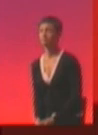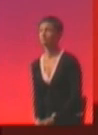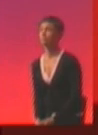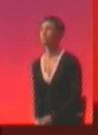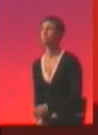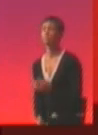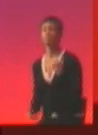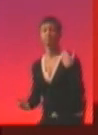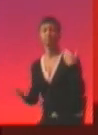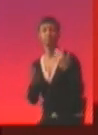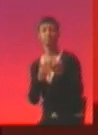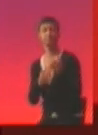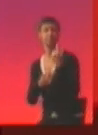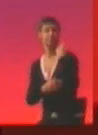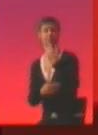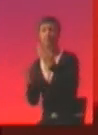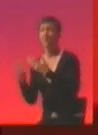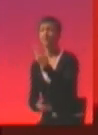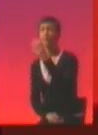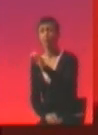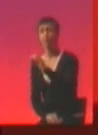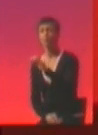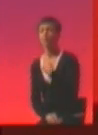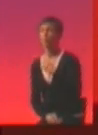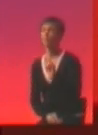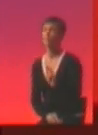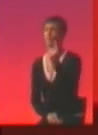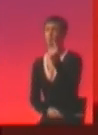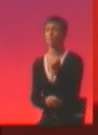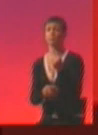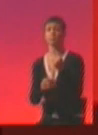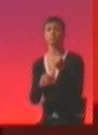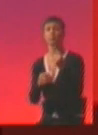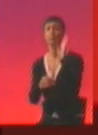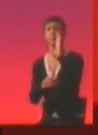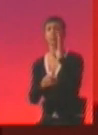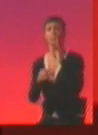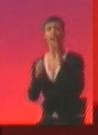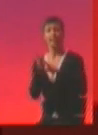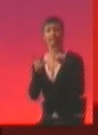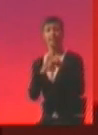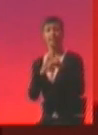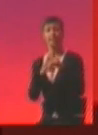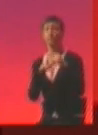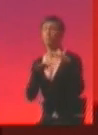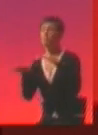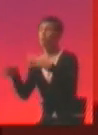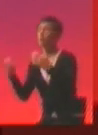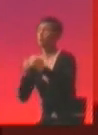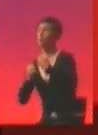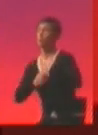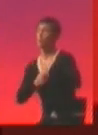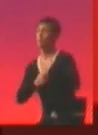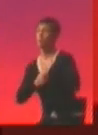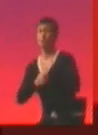Conference, in the 1930s, one of the first ever women MPs, Ellen Wilkinson, marched with our forefathers from Jarrow